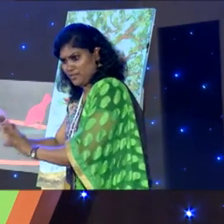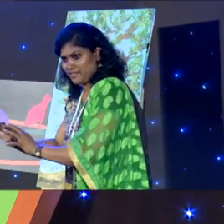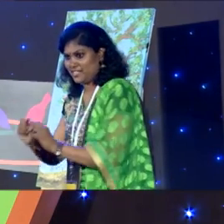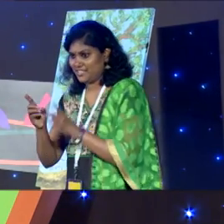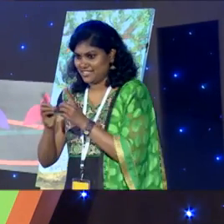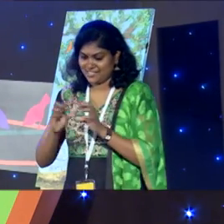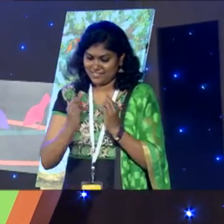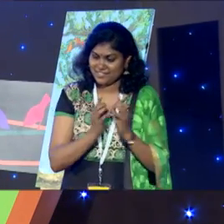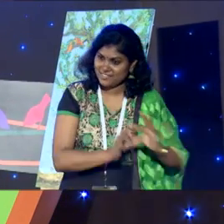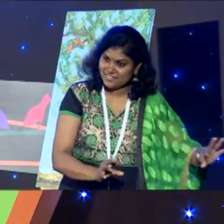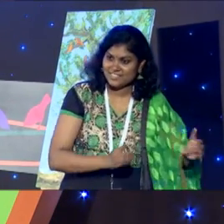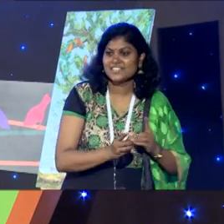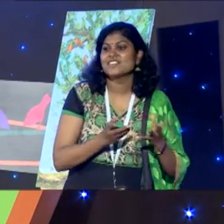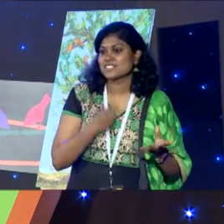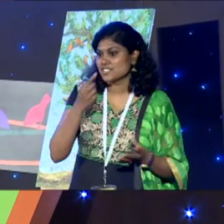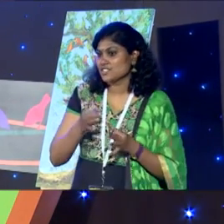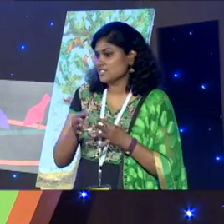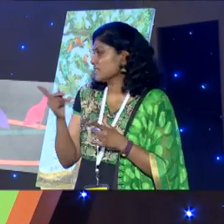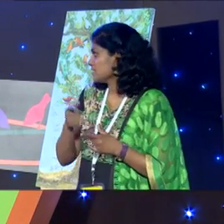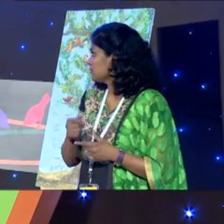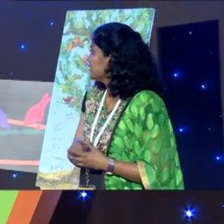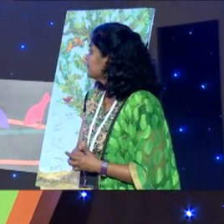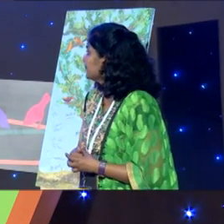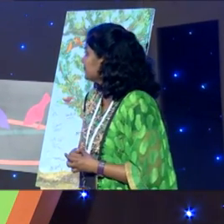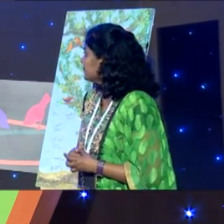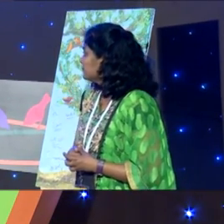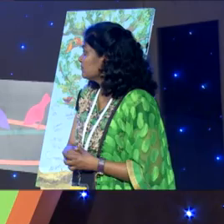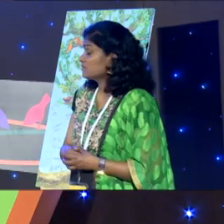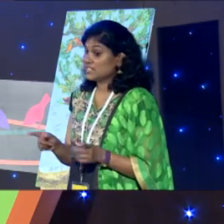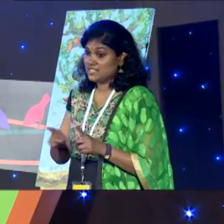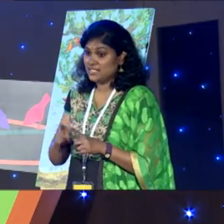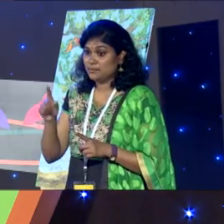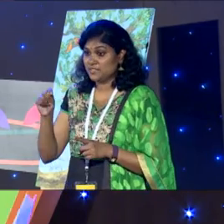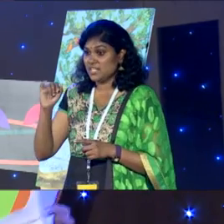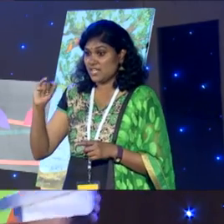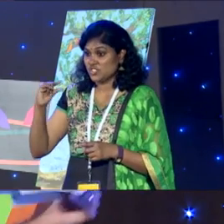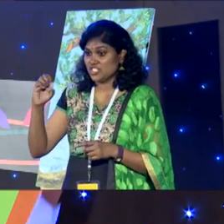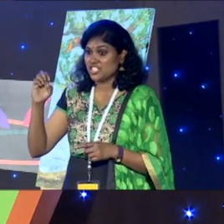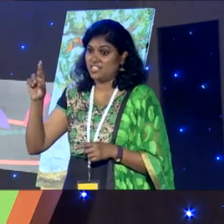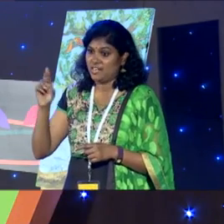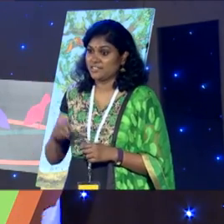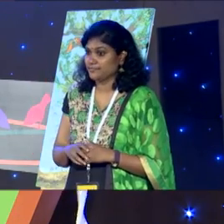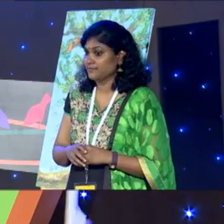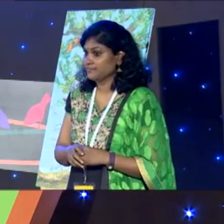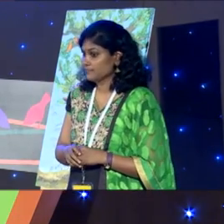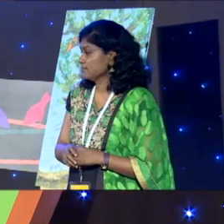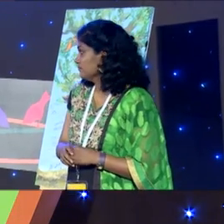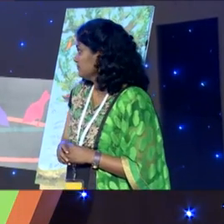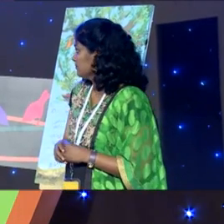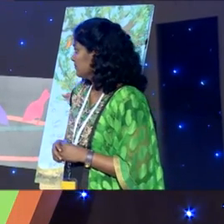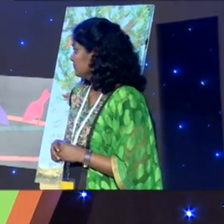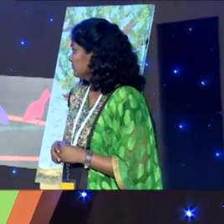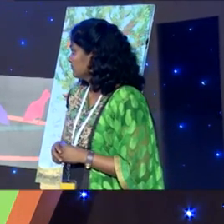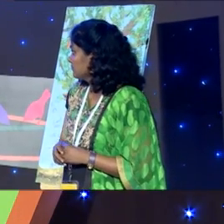are like decreasing, territorial fights, like tigers are very territorial. So, but they are